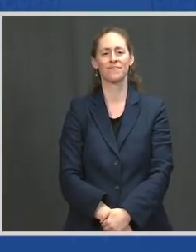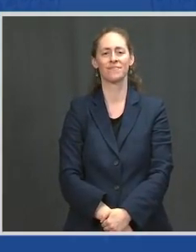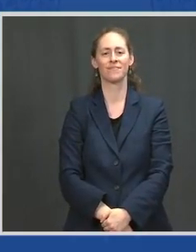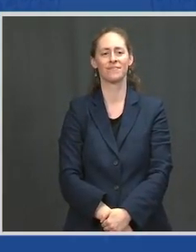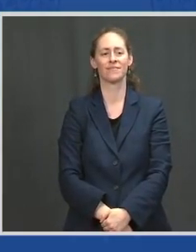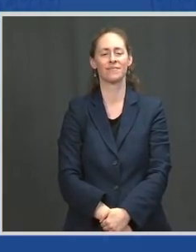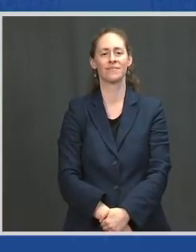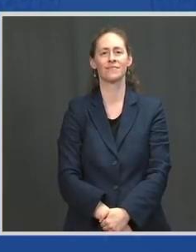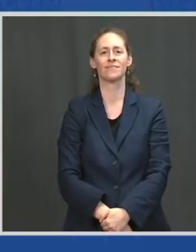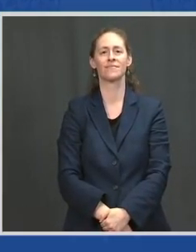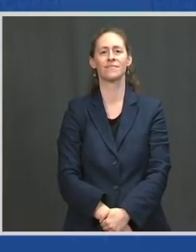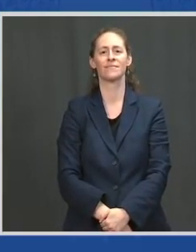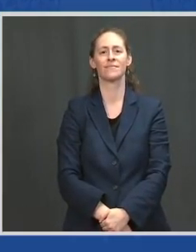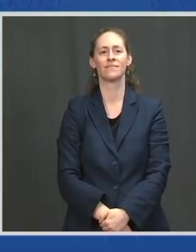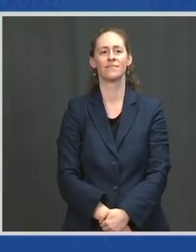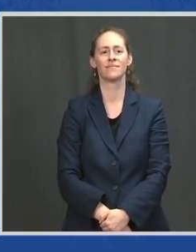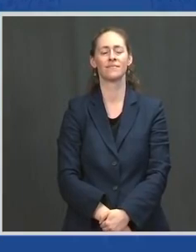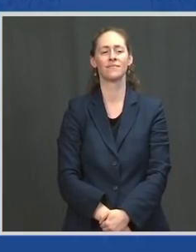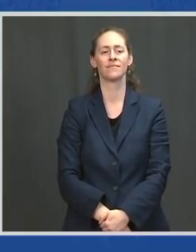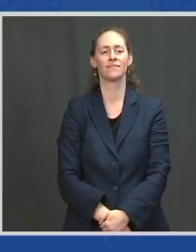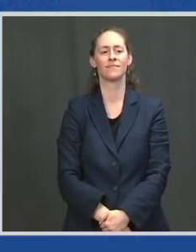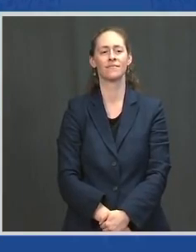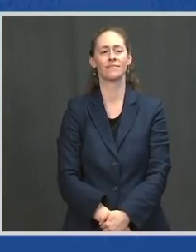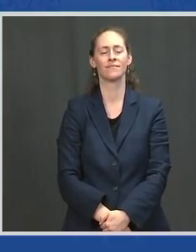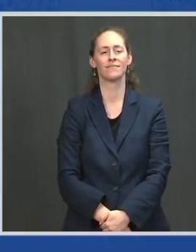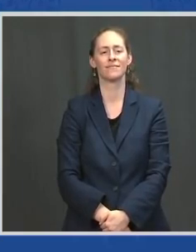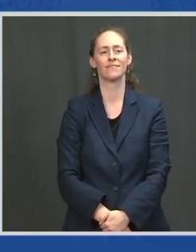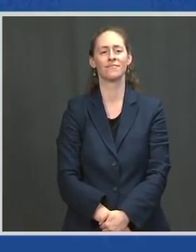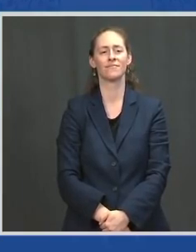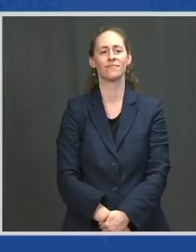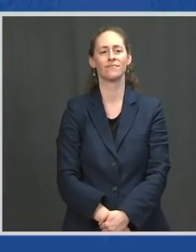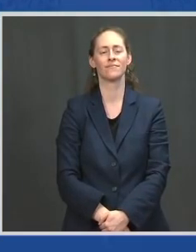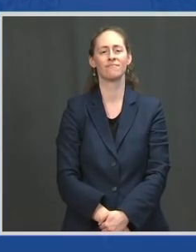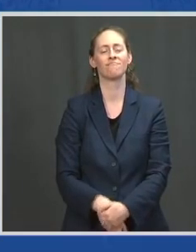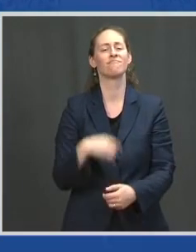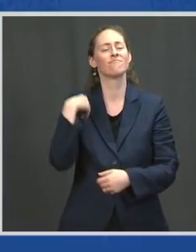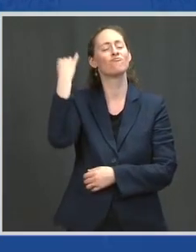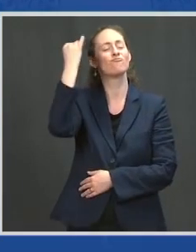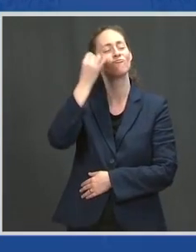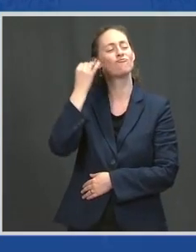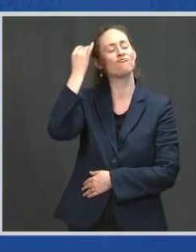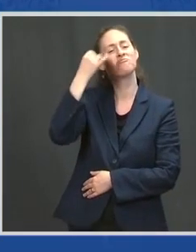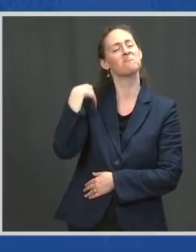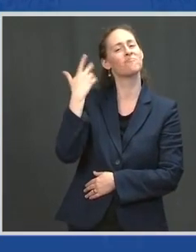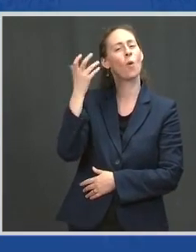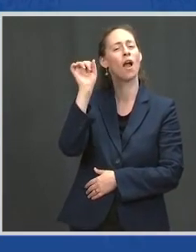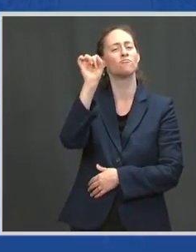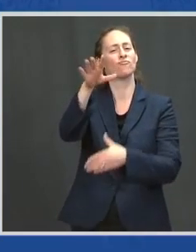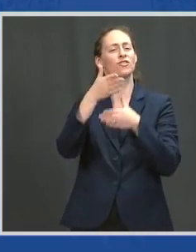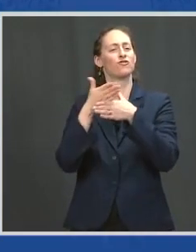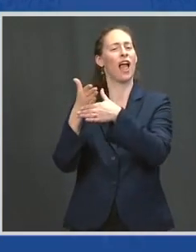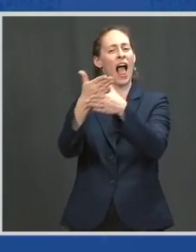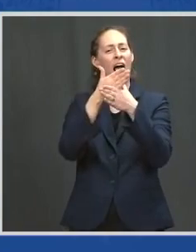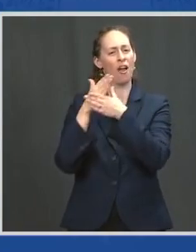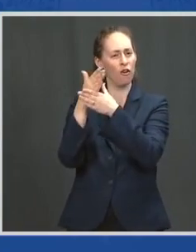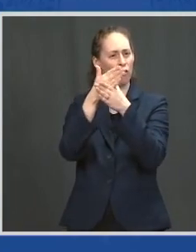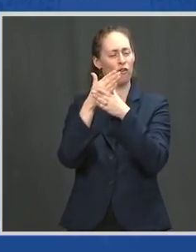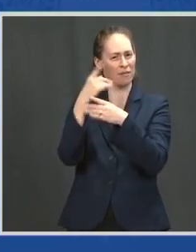that I really found interesting, Jaden, is that the major you took,